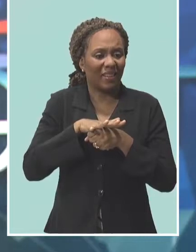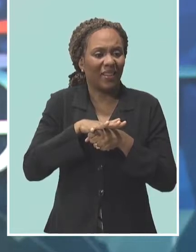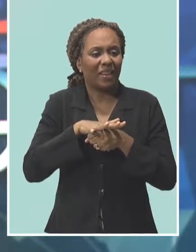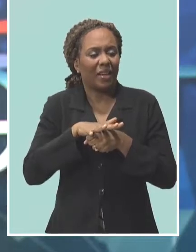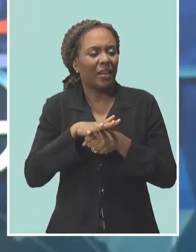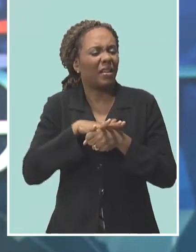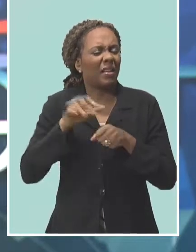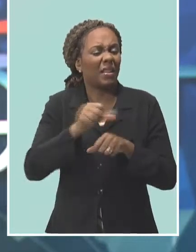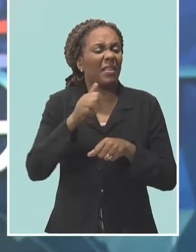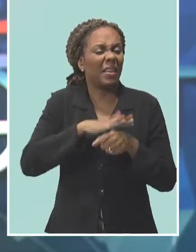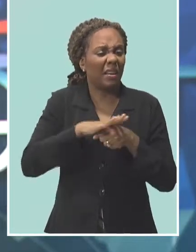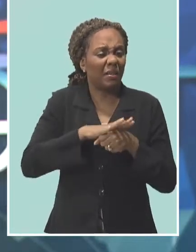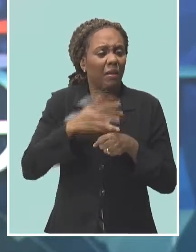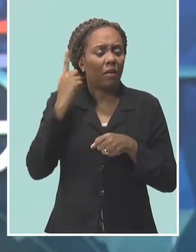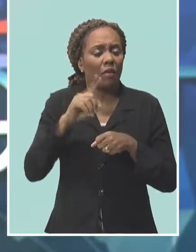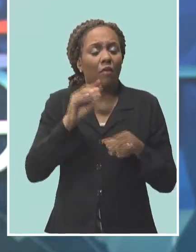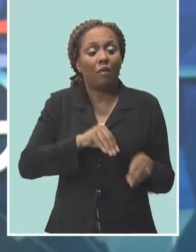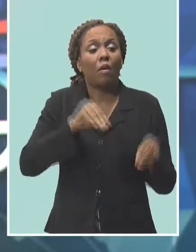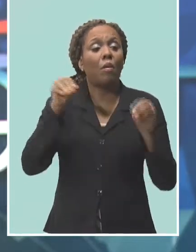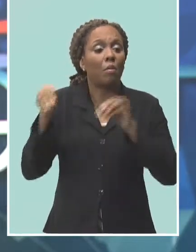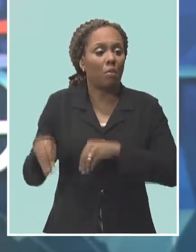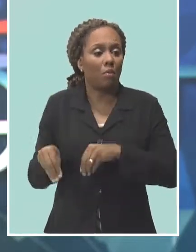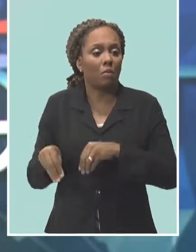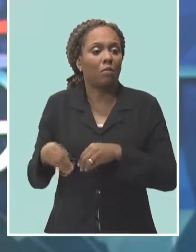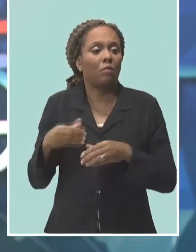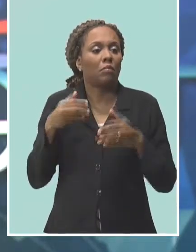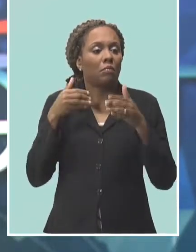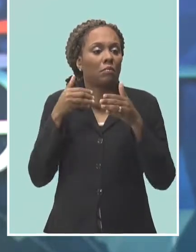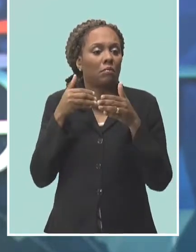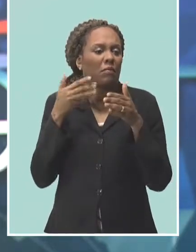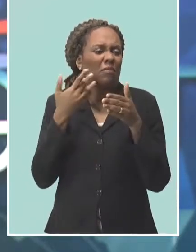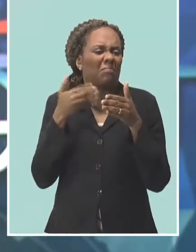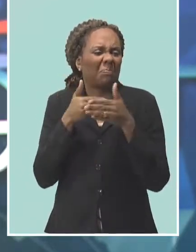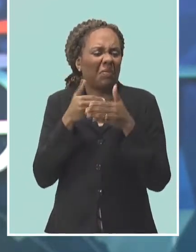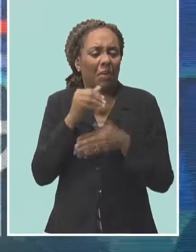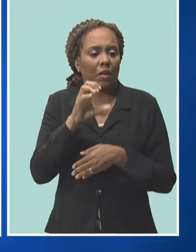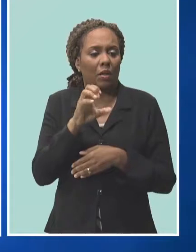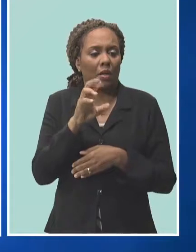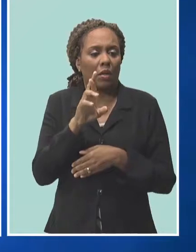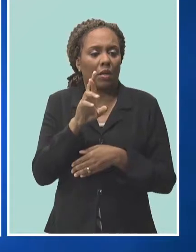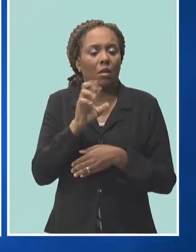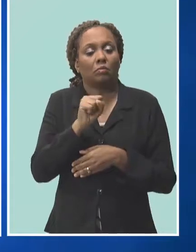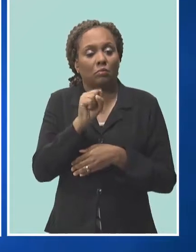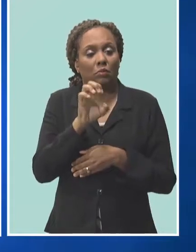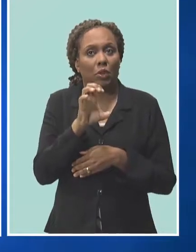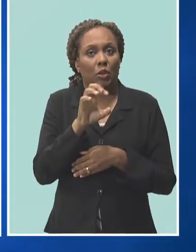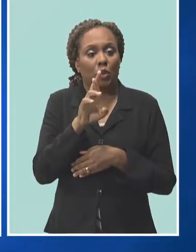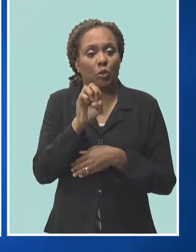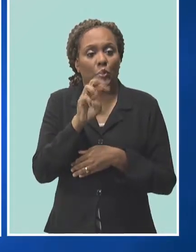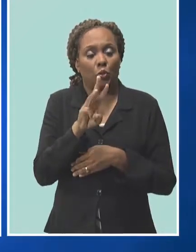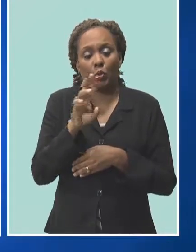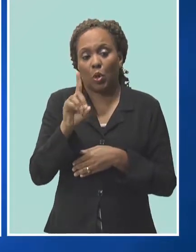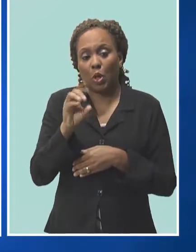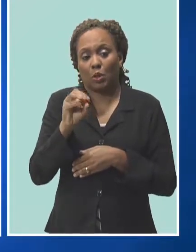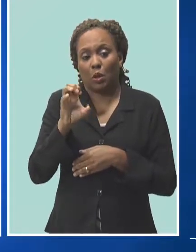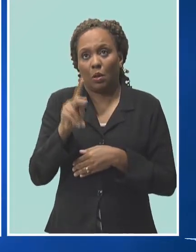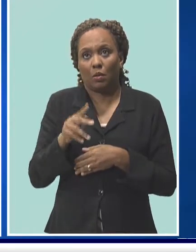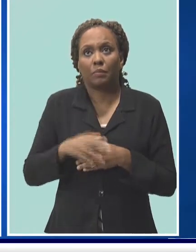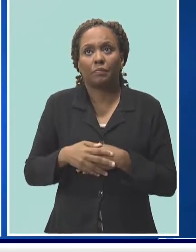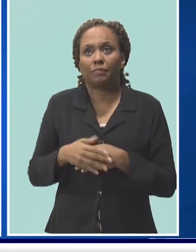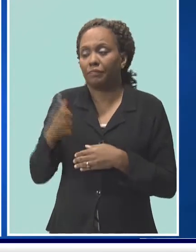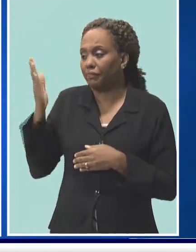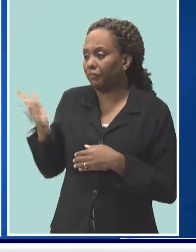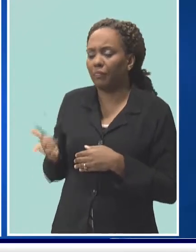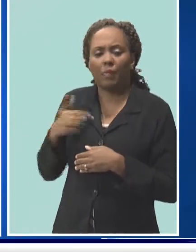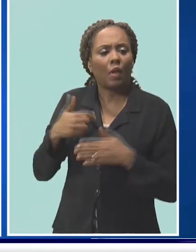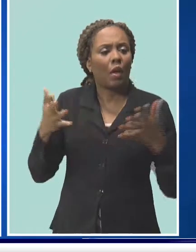dock was identified for the creation of the Maritime Museum. I will strongly encourage Barbadians to follow me on this